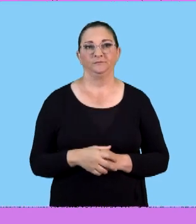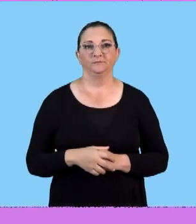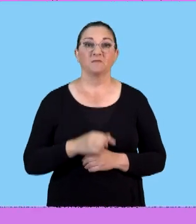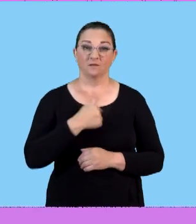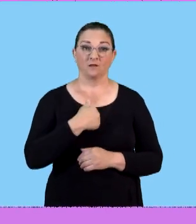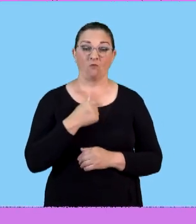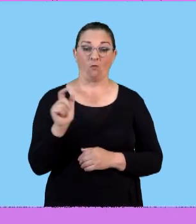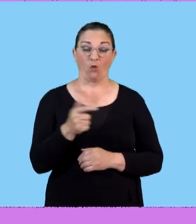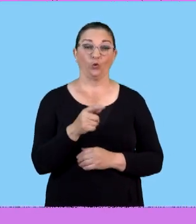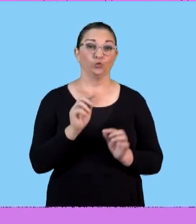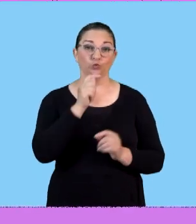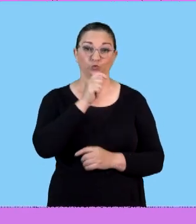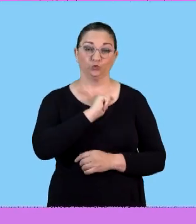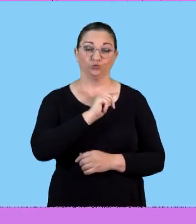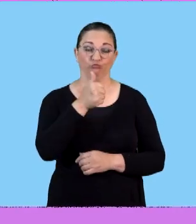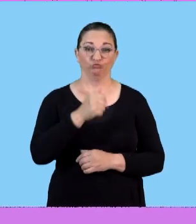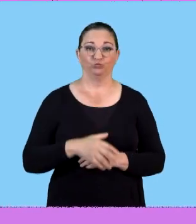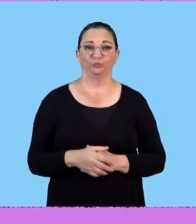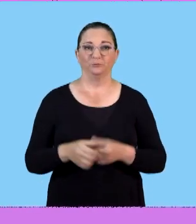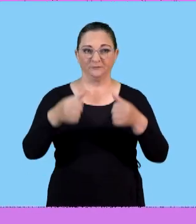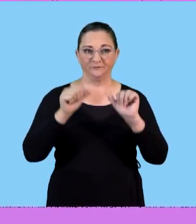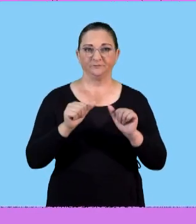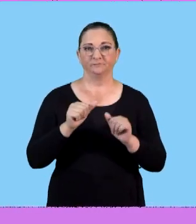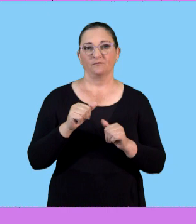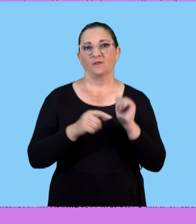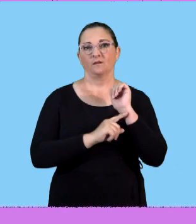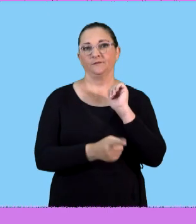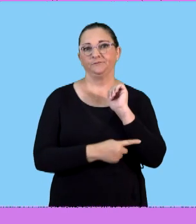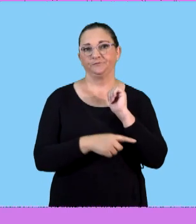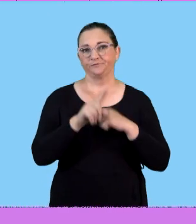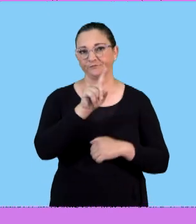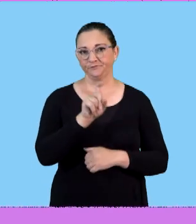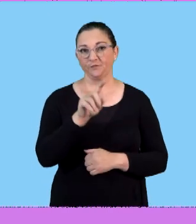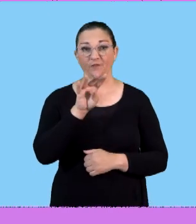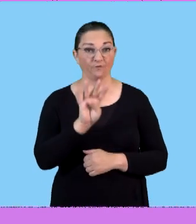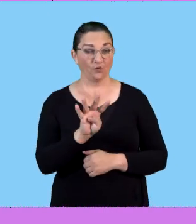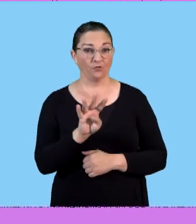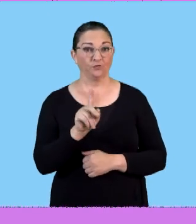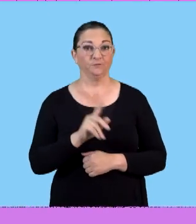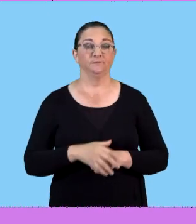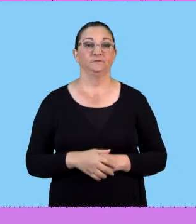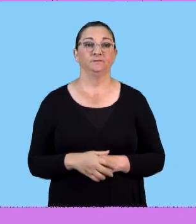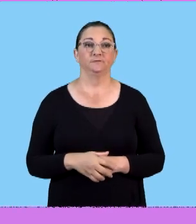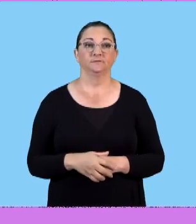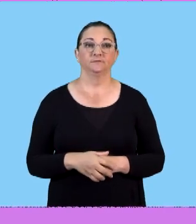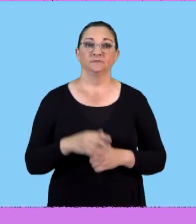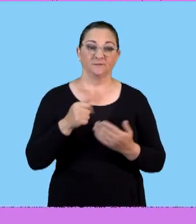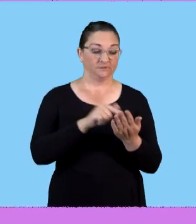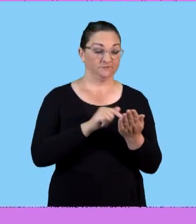to, making this statement then true? Okay, let's look at one last question. Question number